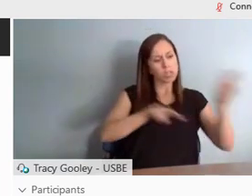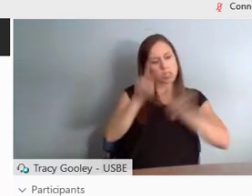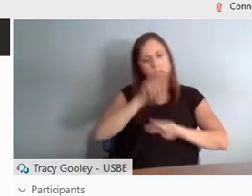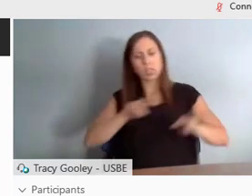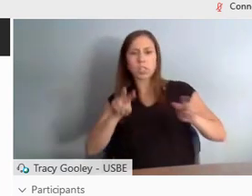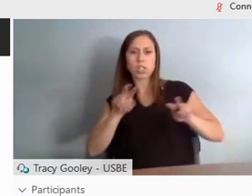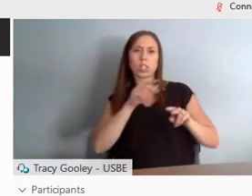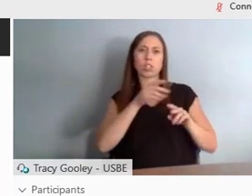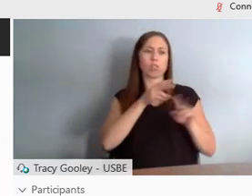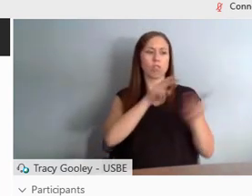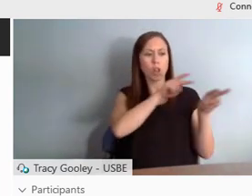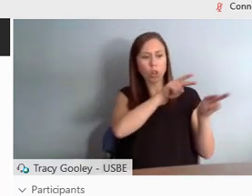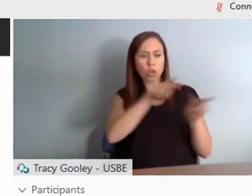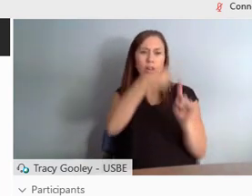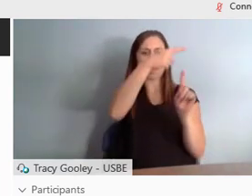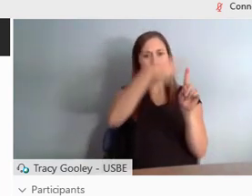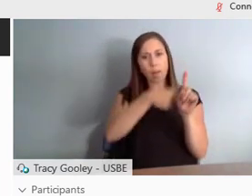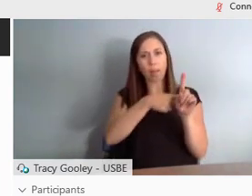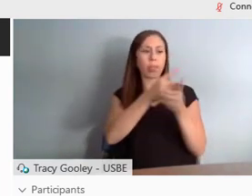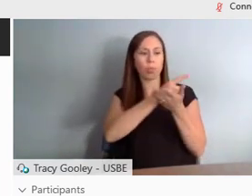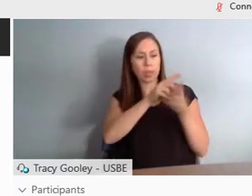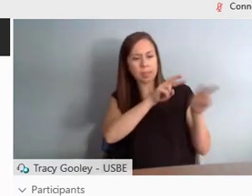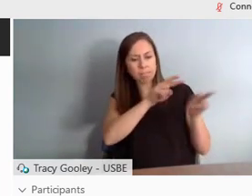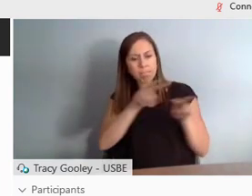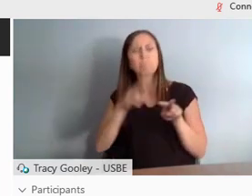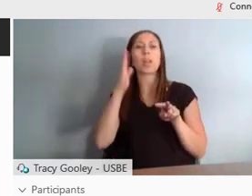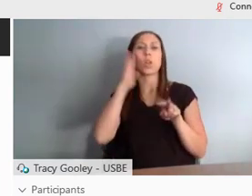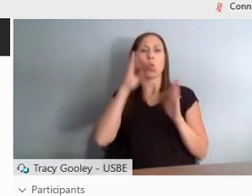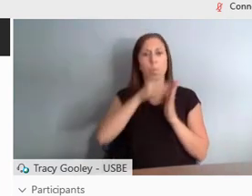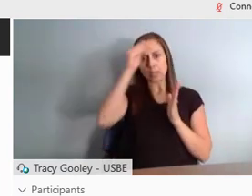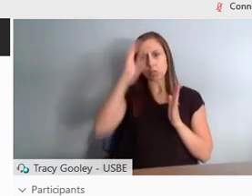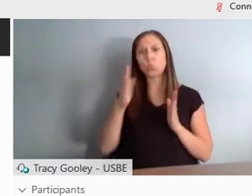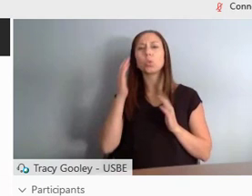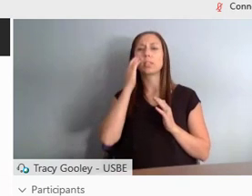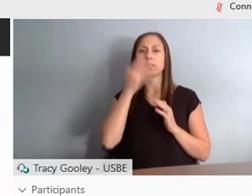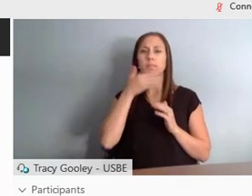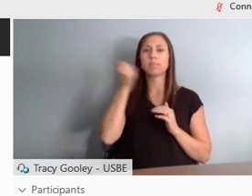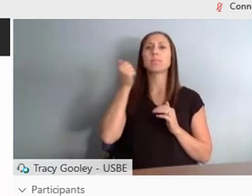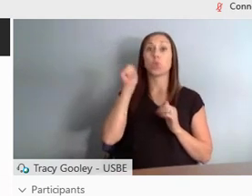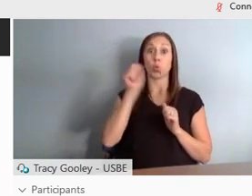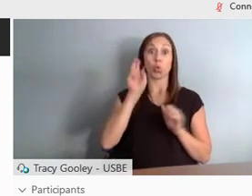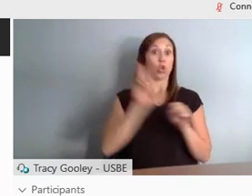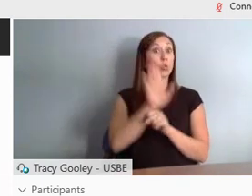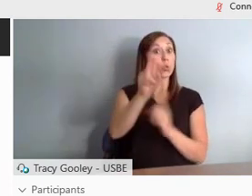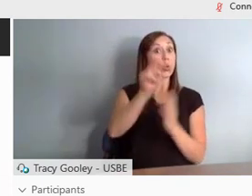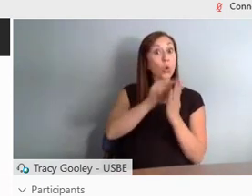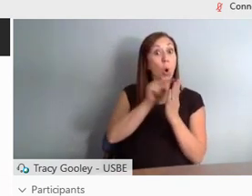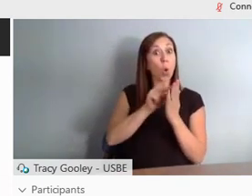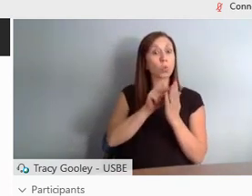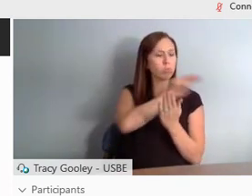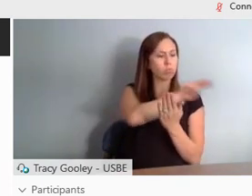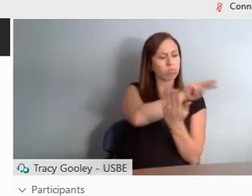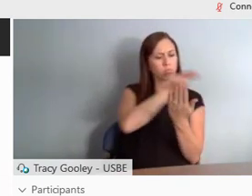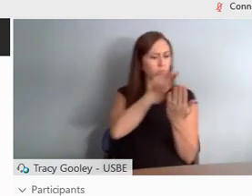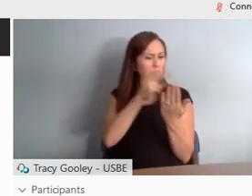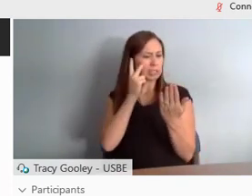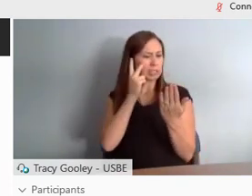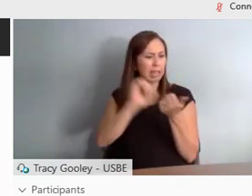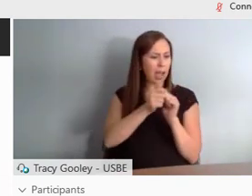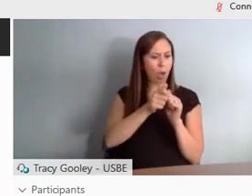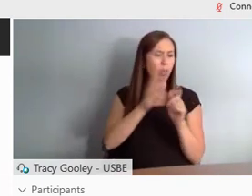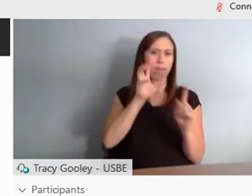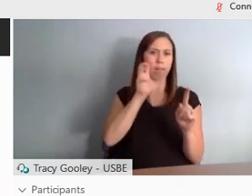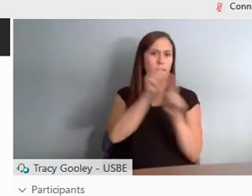throughout the week or monthly, and you get to know students a little bit better. You can use anecdotal notes to help determine that mastery and guidance on that.